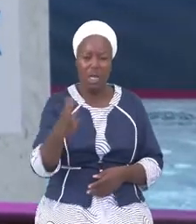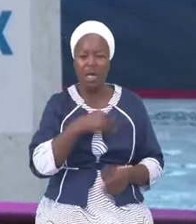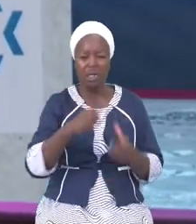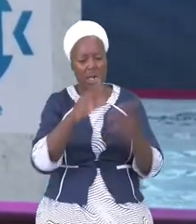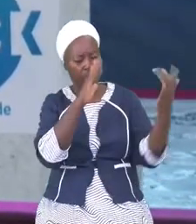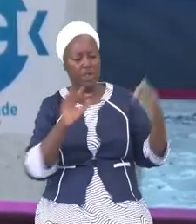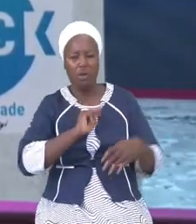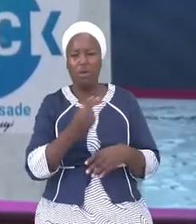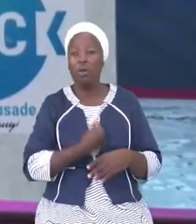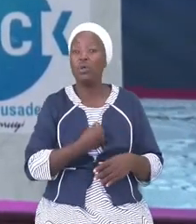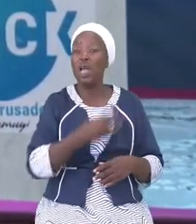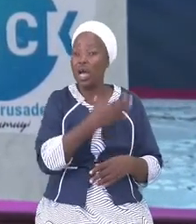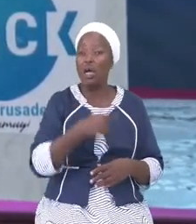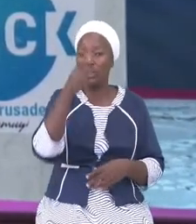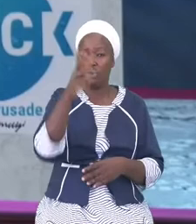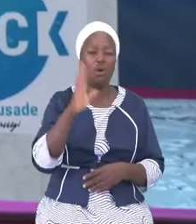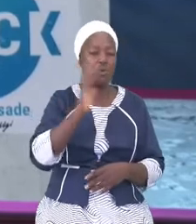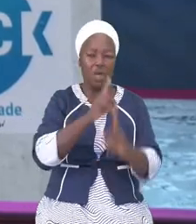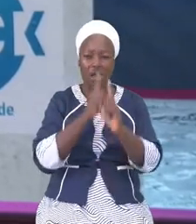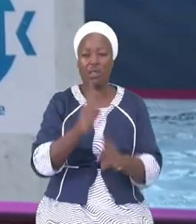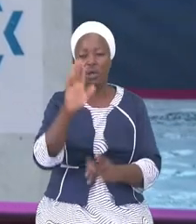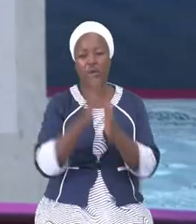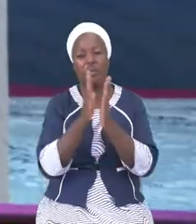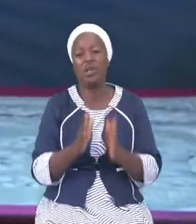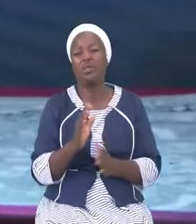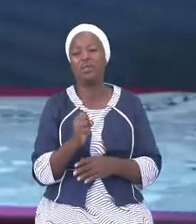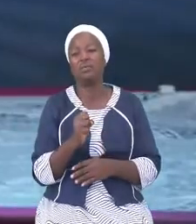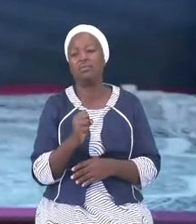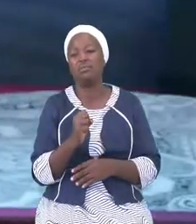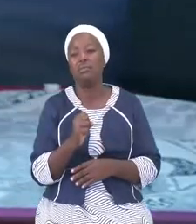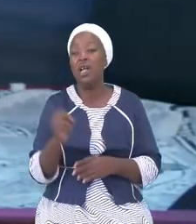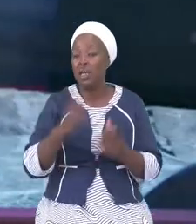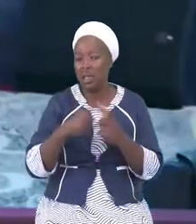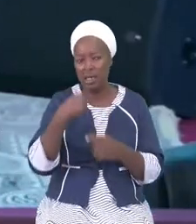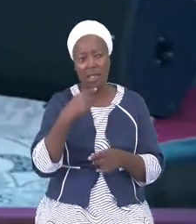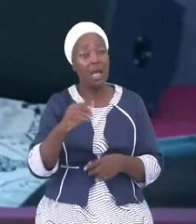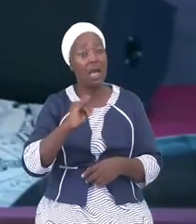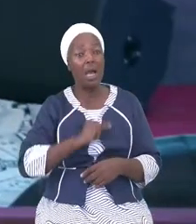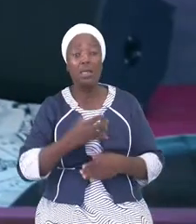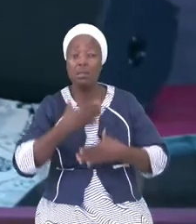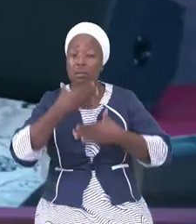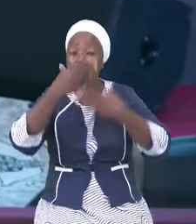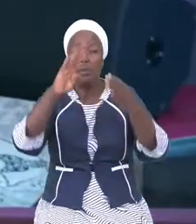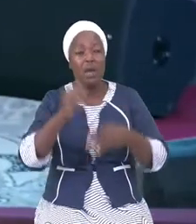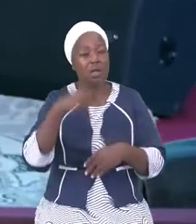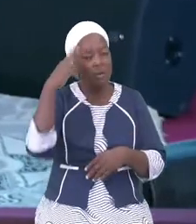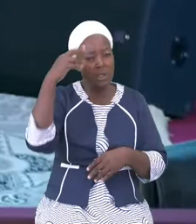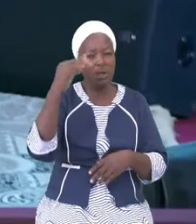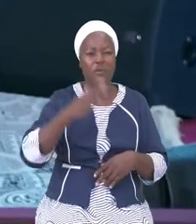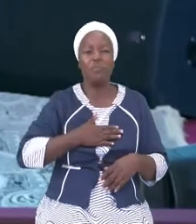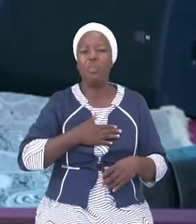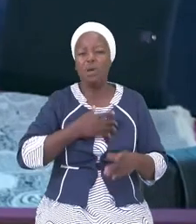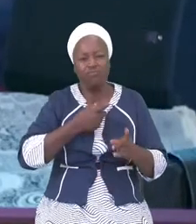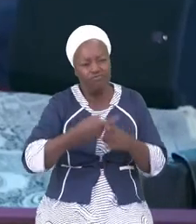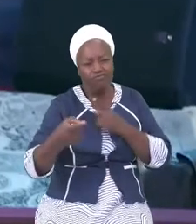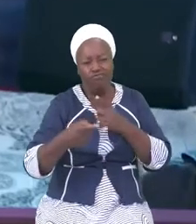expecting us, and God will answer your prayer. He said, I cried by reason of mine